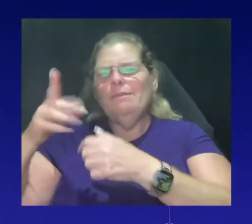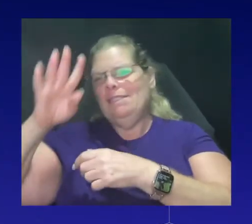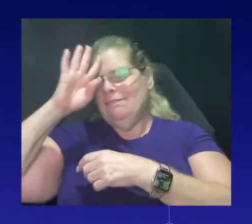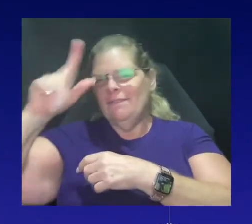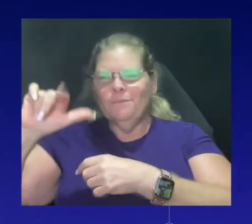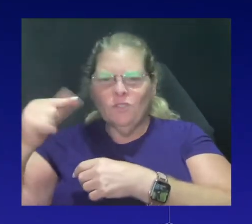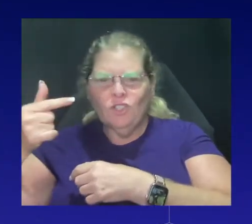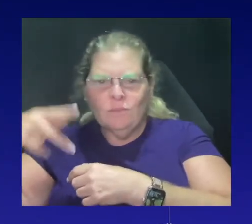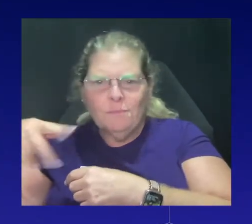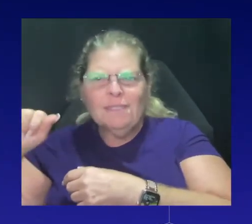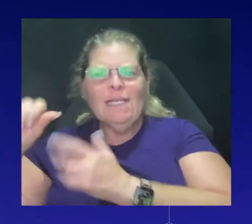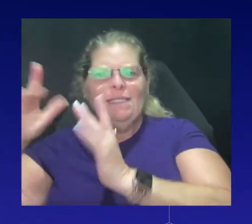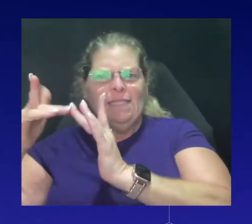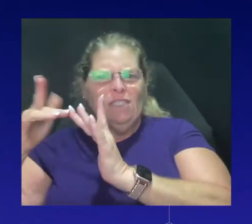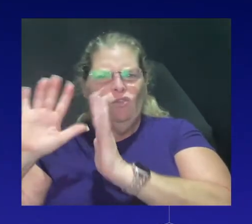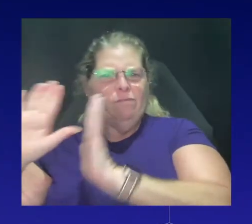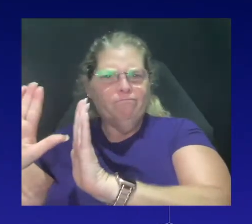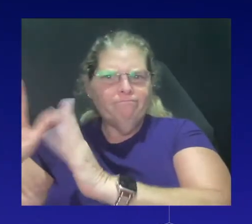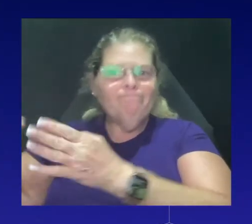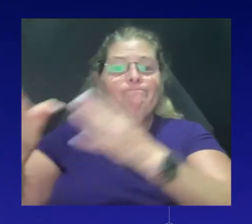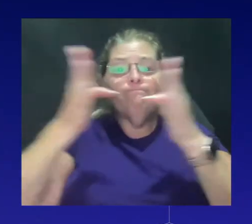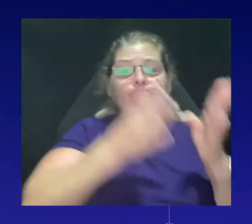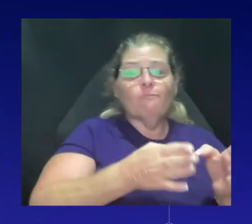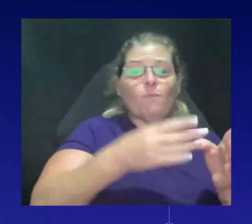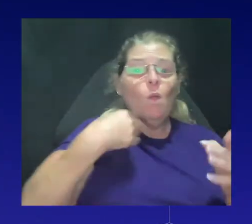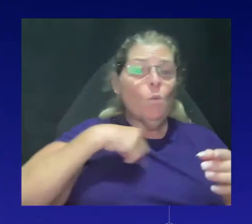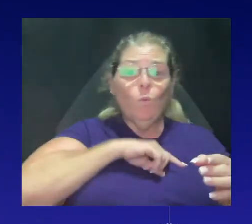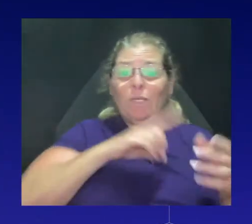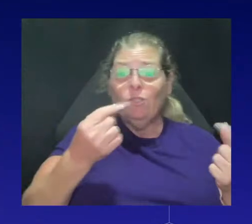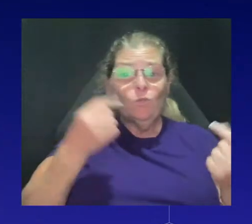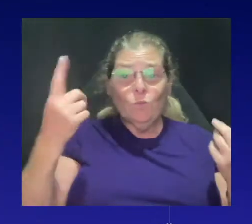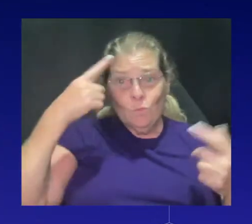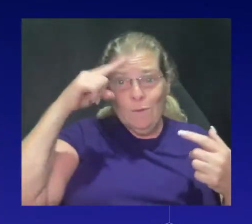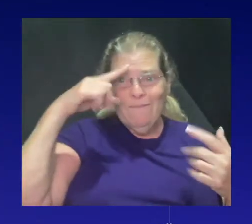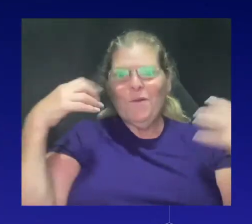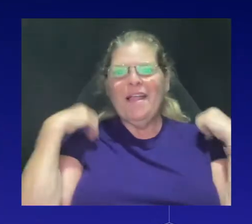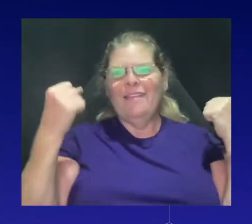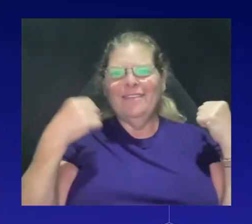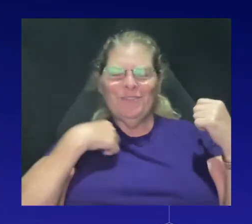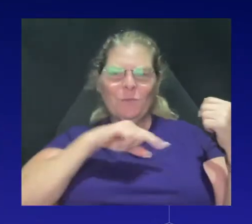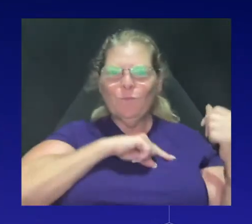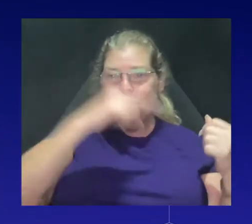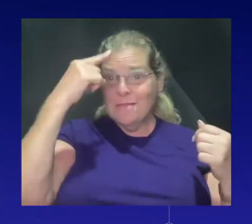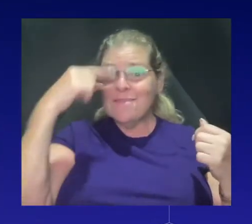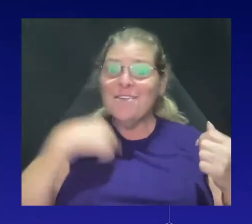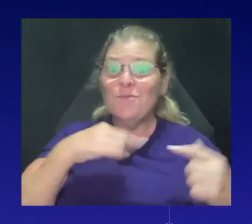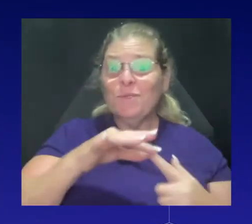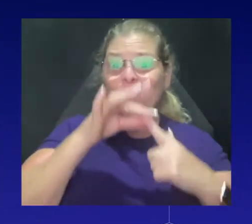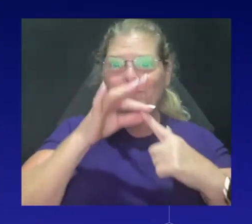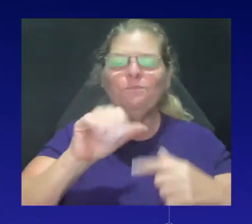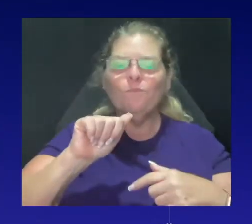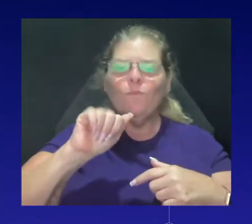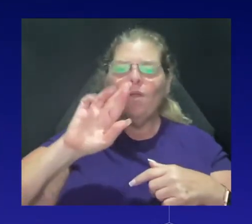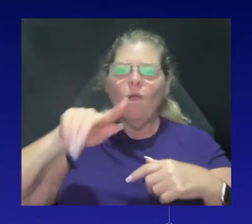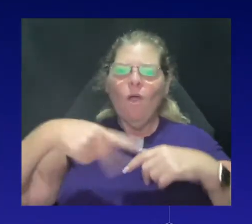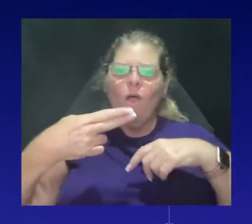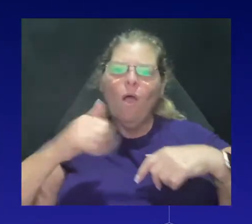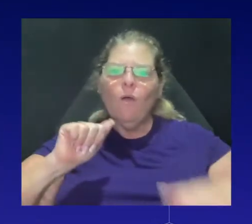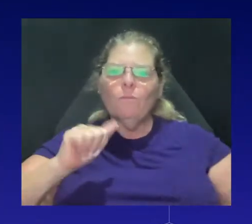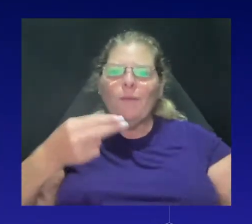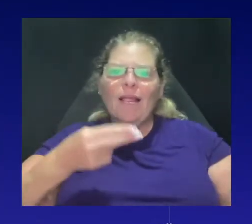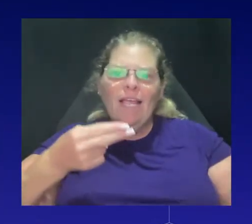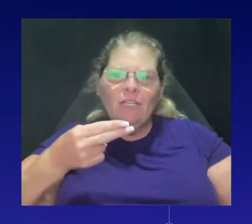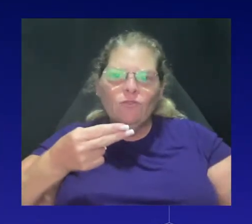stuff. But we do it for health. So we think we're special. ARPA-H is out there looking